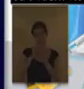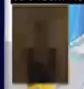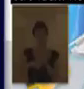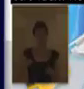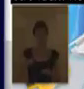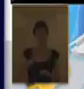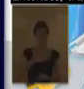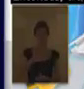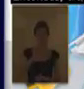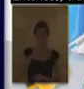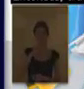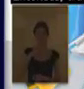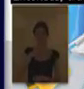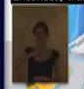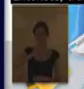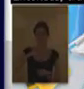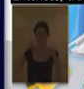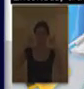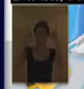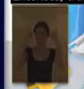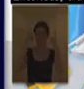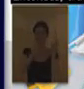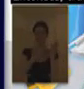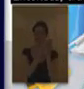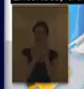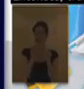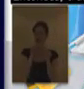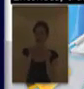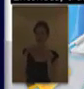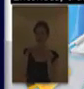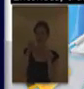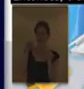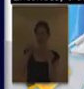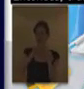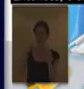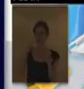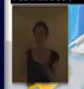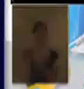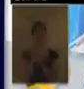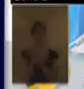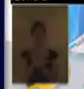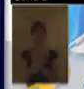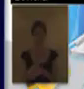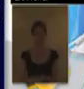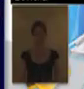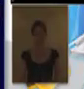application. So again, we'll try to improve upon these results.